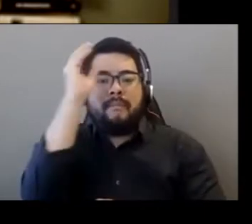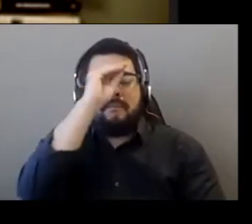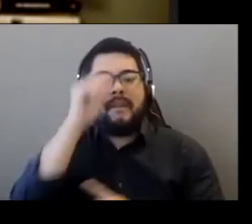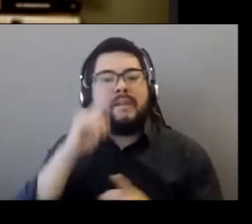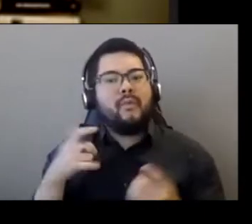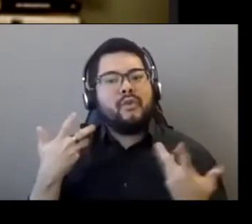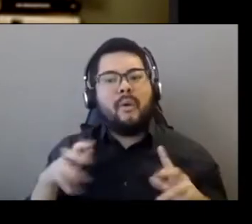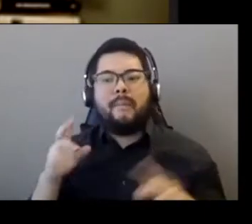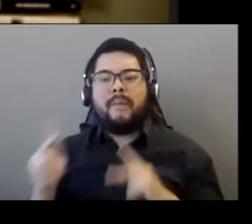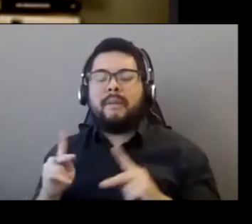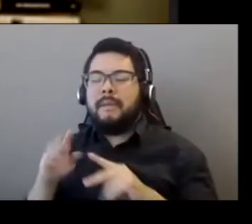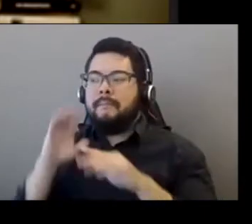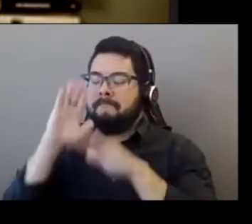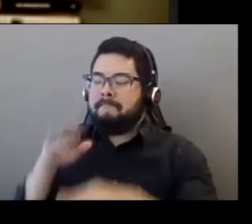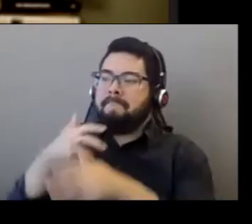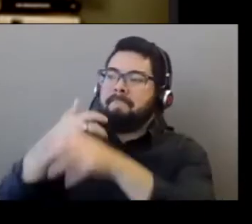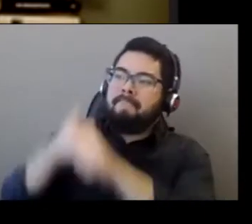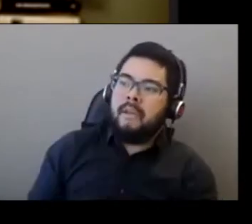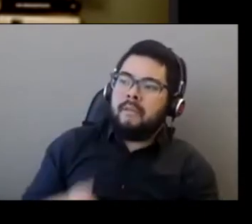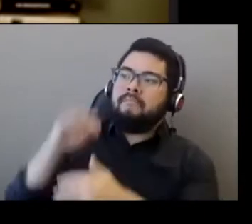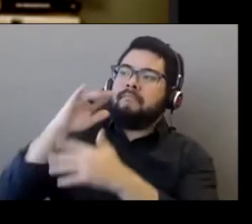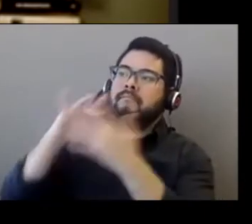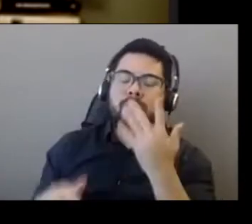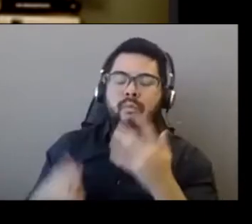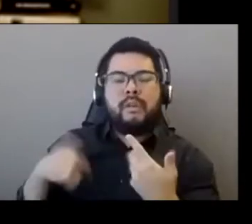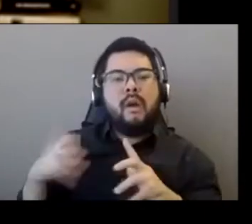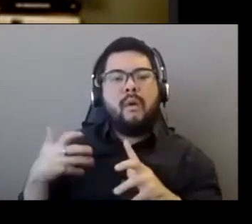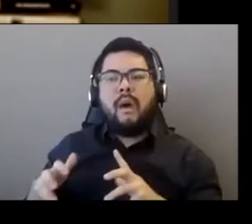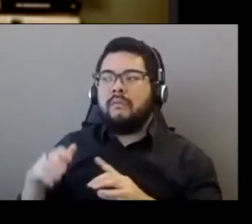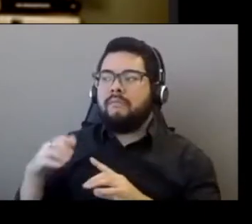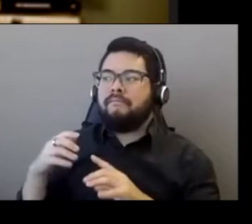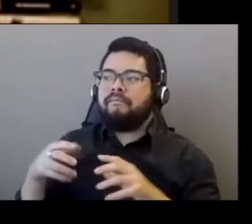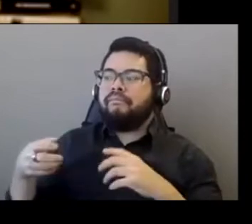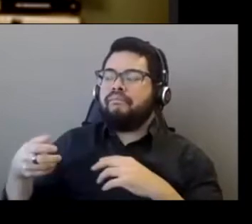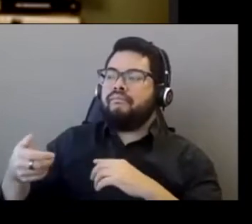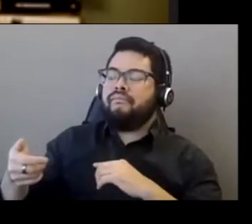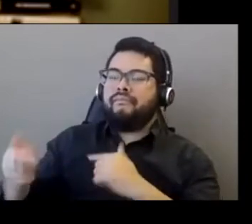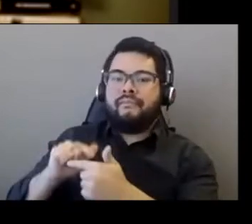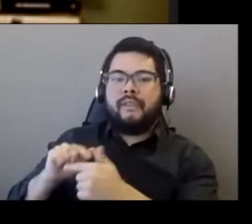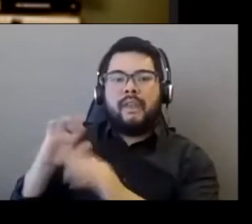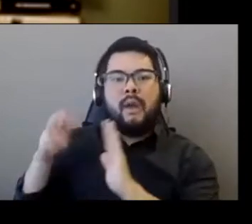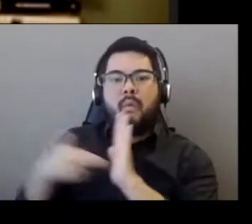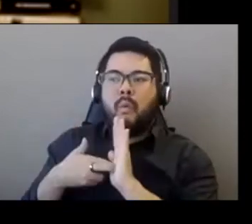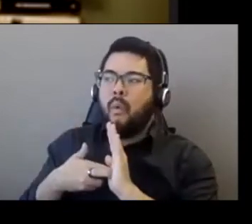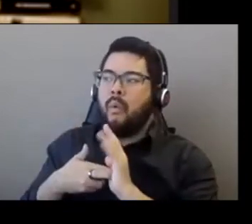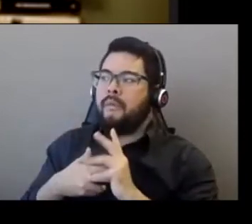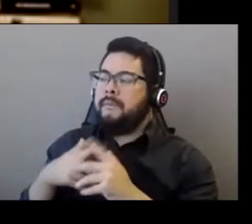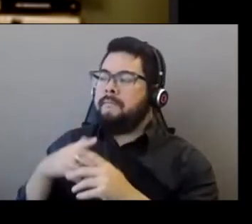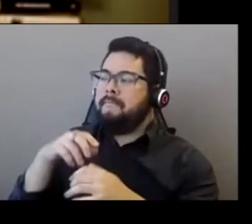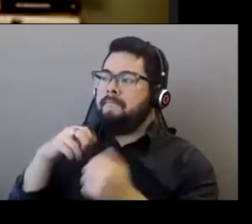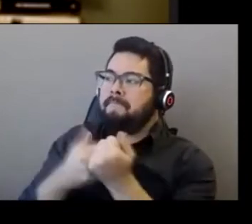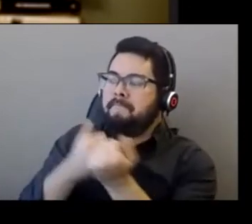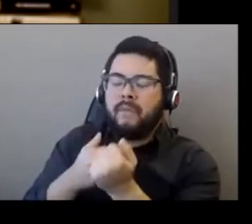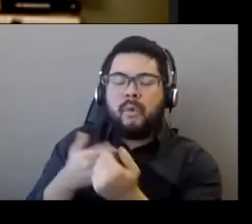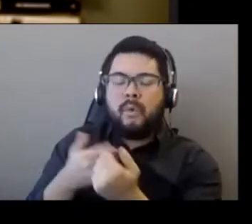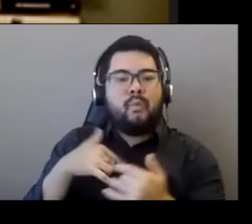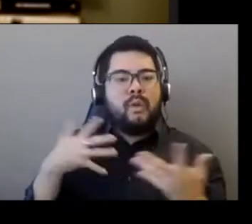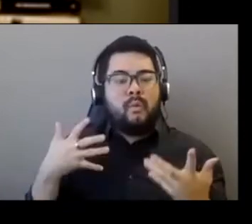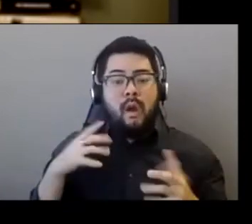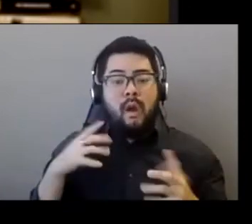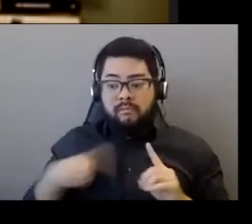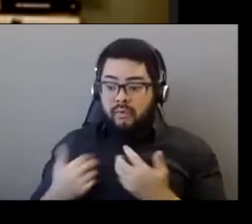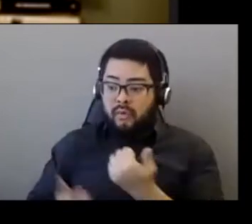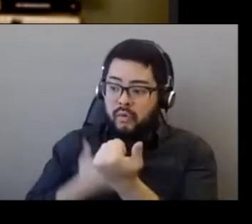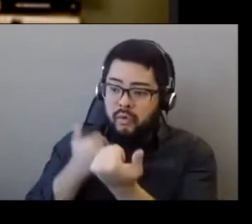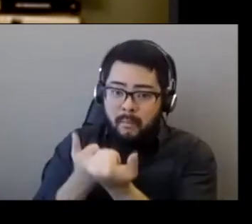ventriloquize, not to speak for them, but to put their views forward in front of the public. And the reason we are putting their views